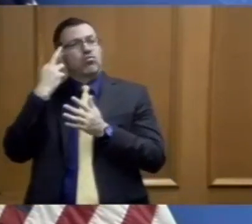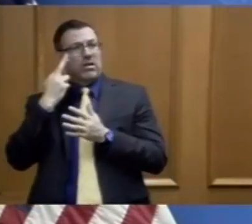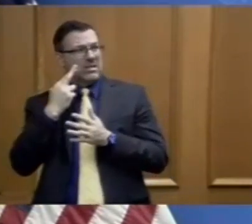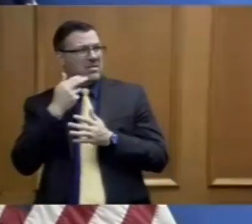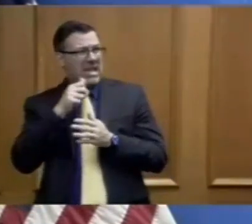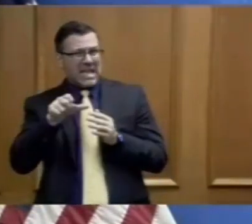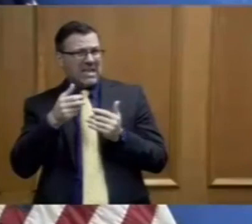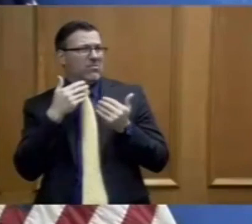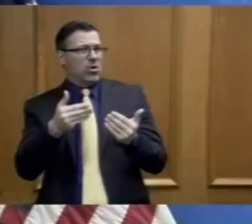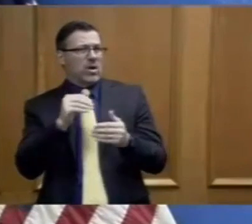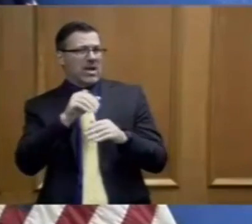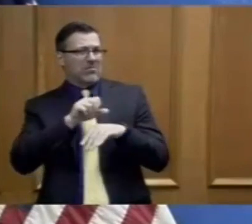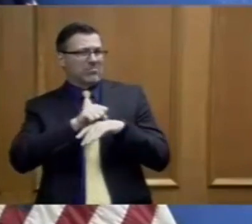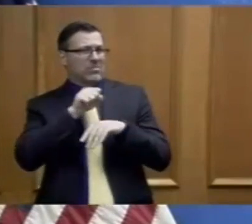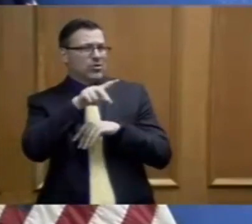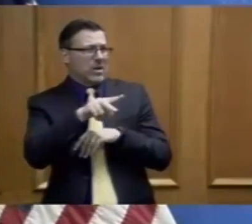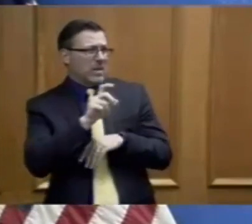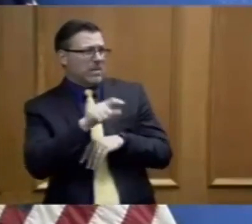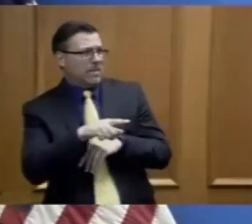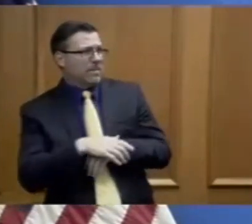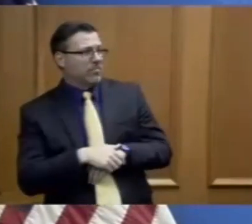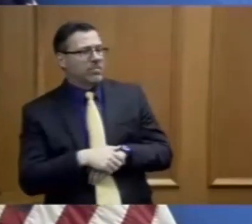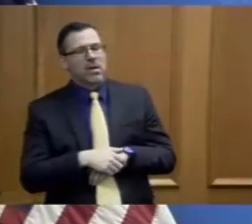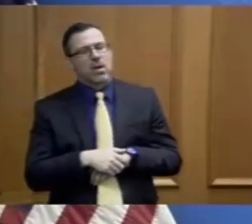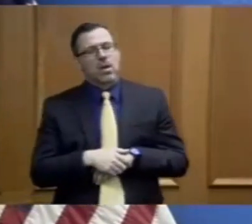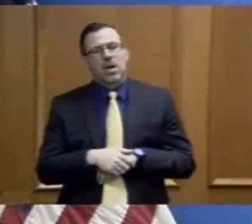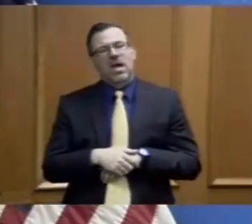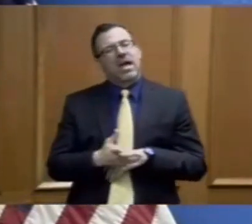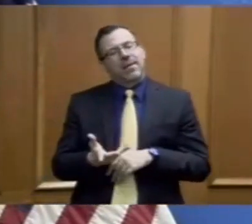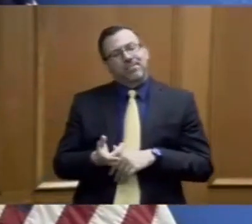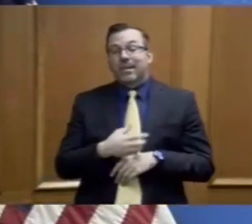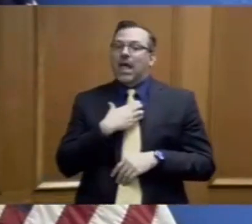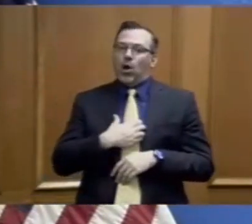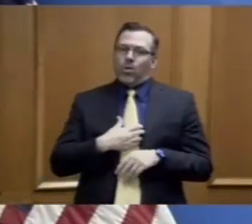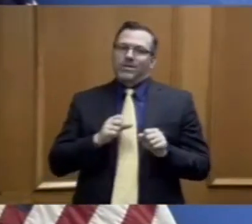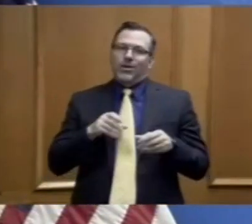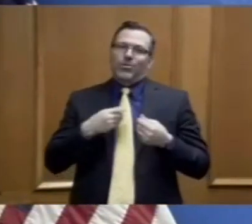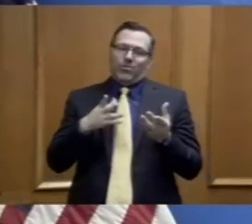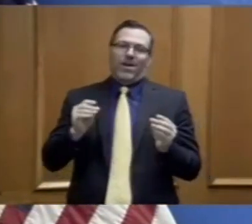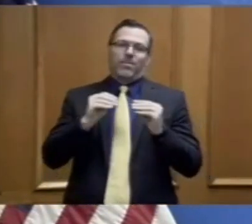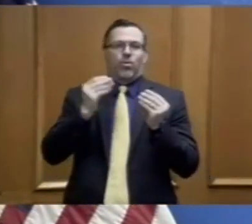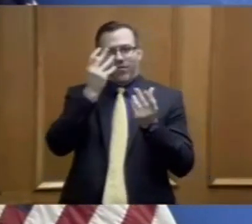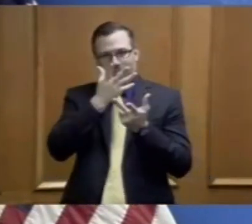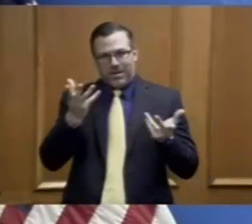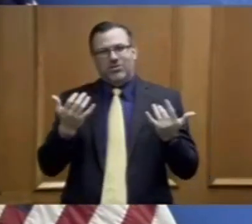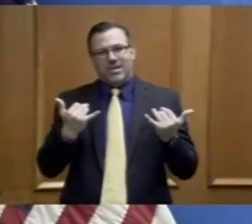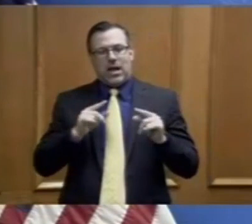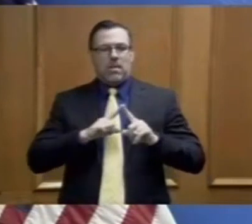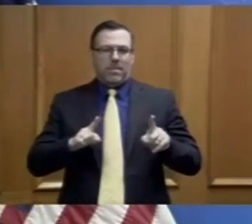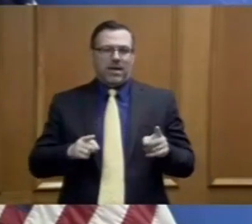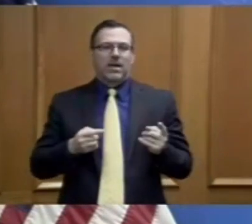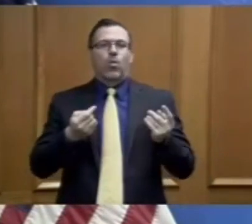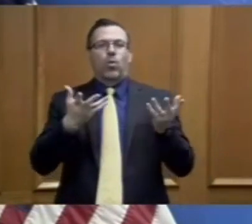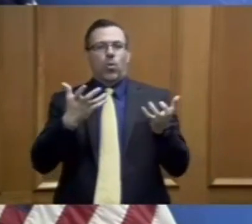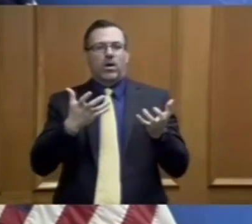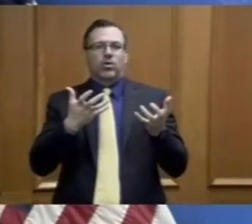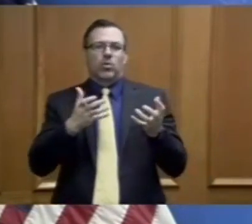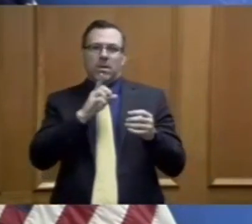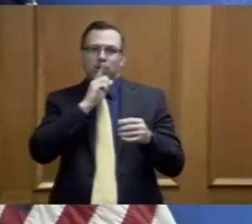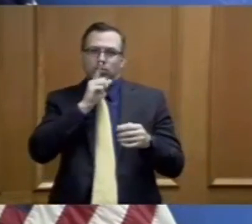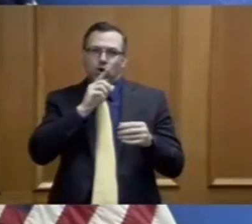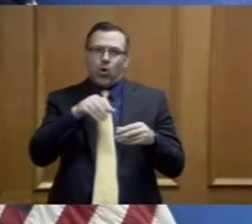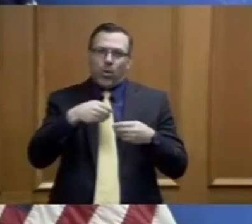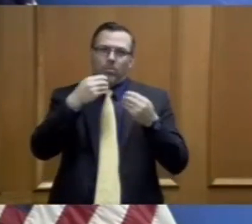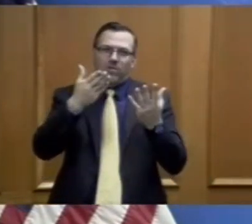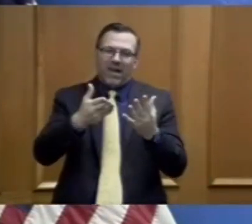Yeah, I wish I could give more information, but what's most important is that we give detailed information. When